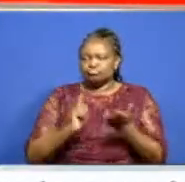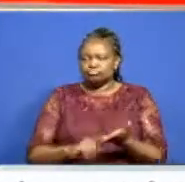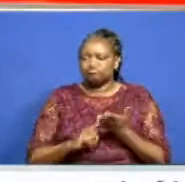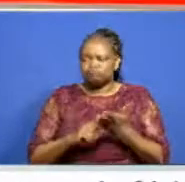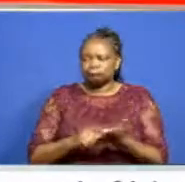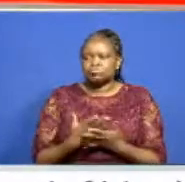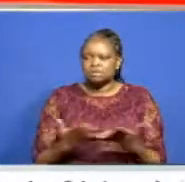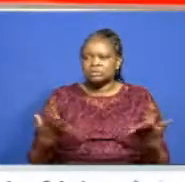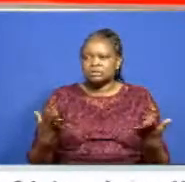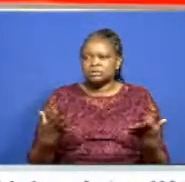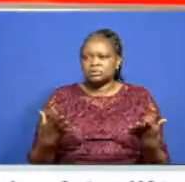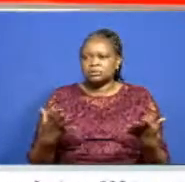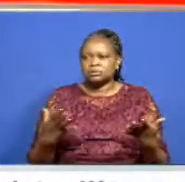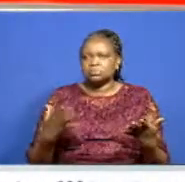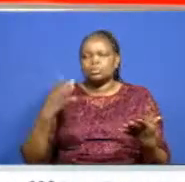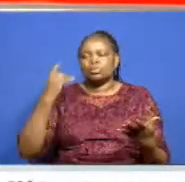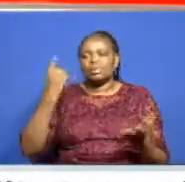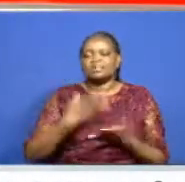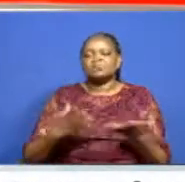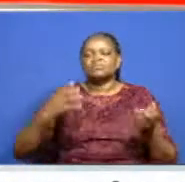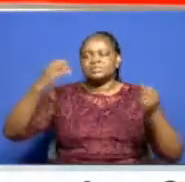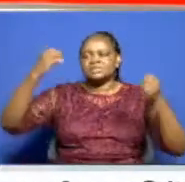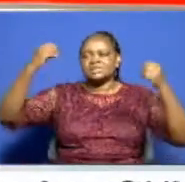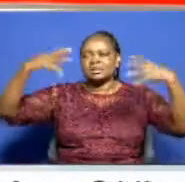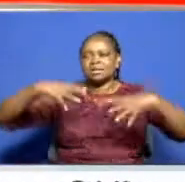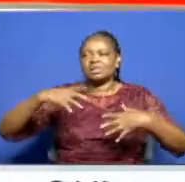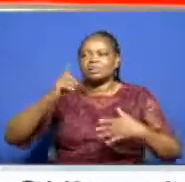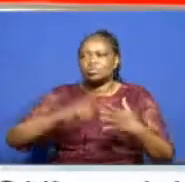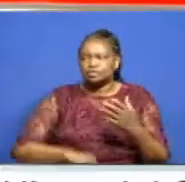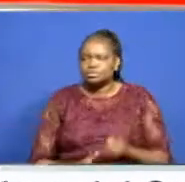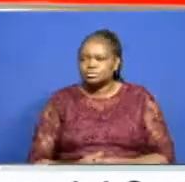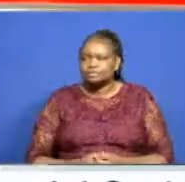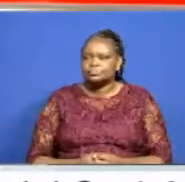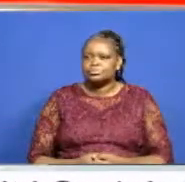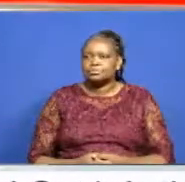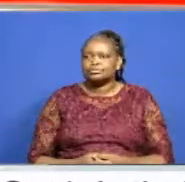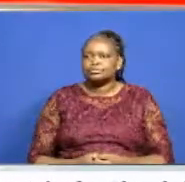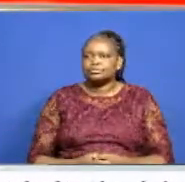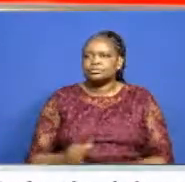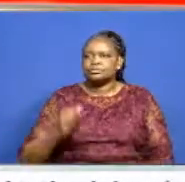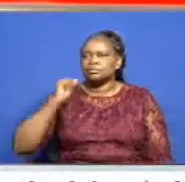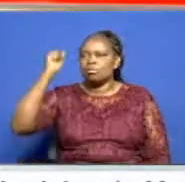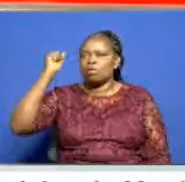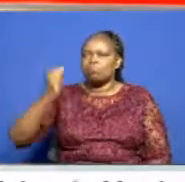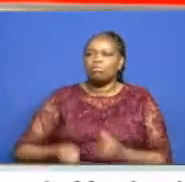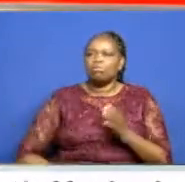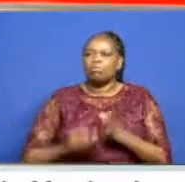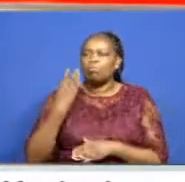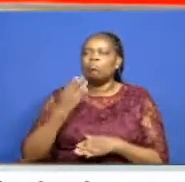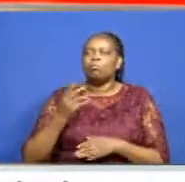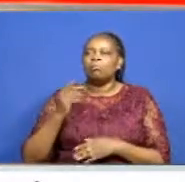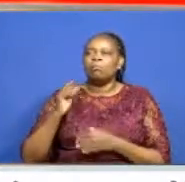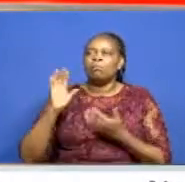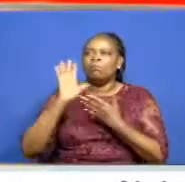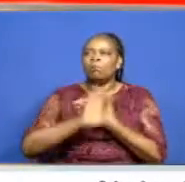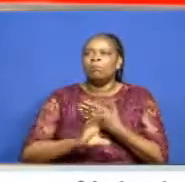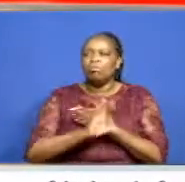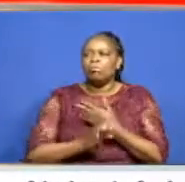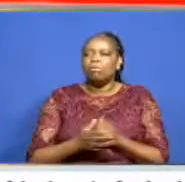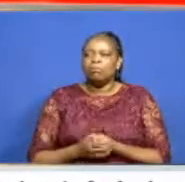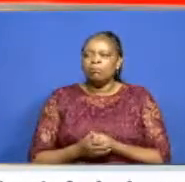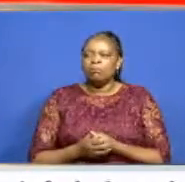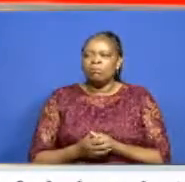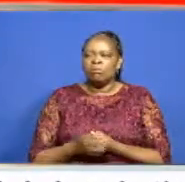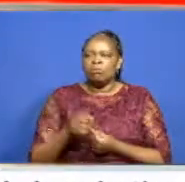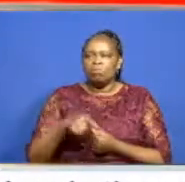One thing which is evident is that the establishment, the political establishment of this nation may not be for the idea